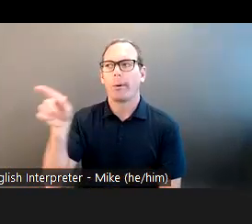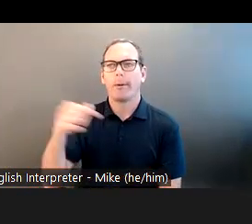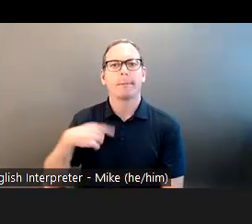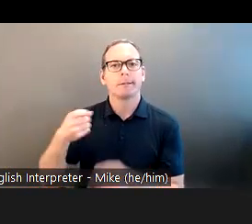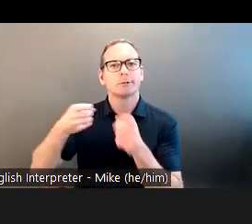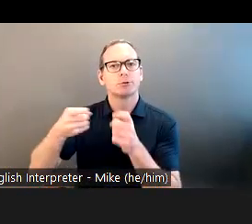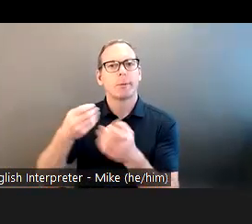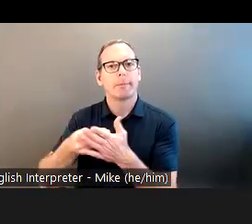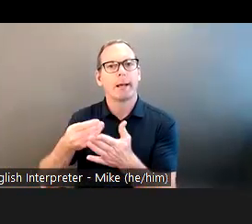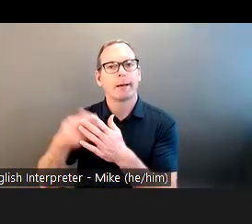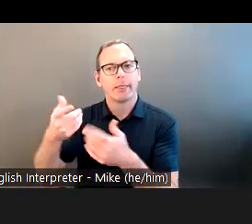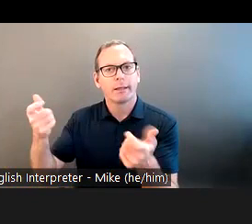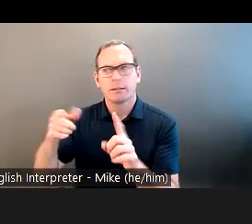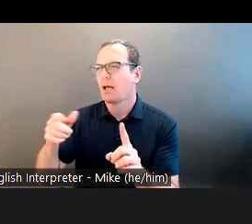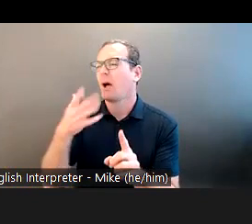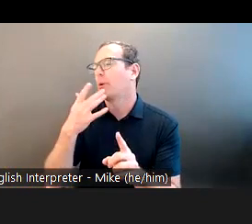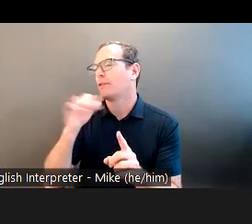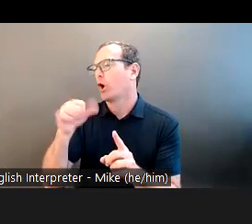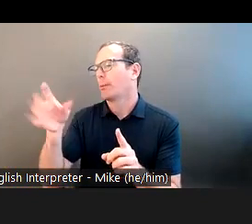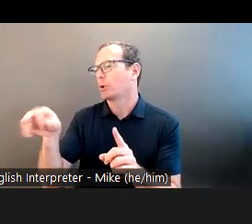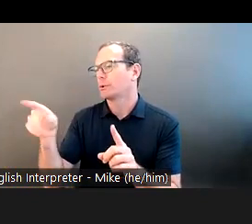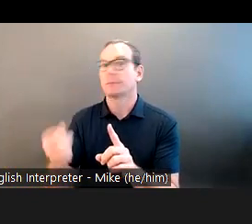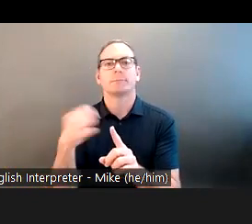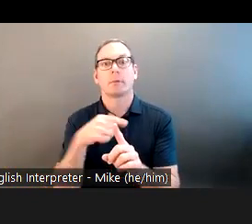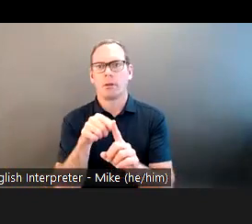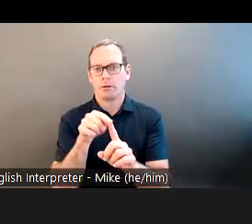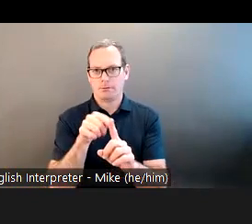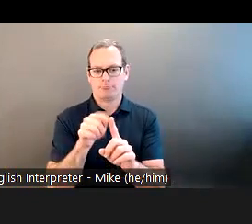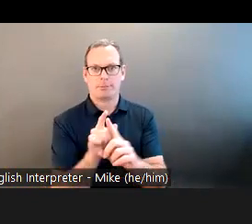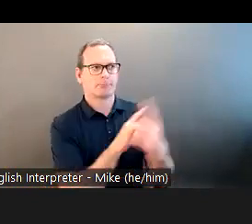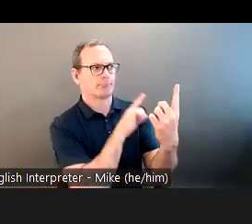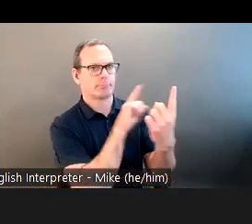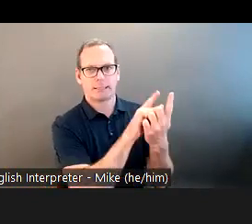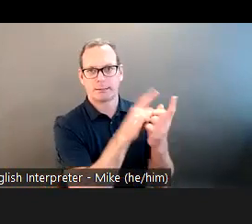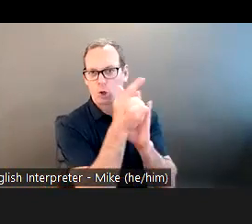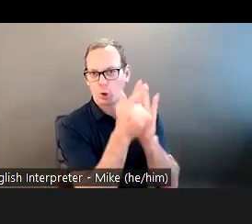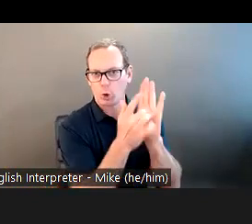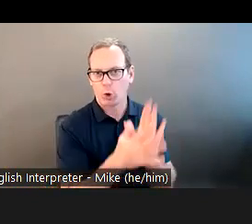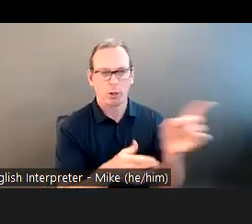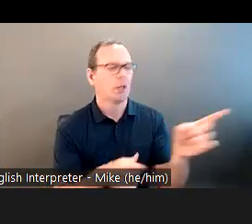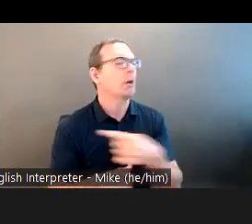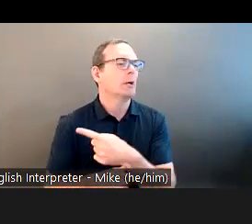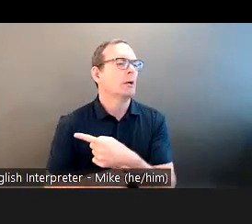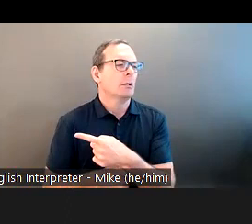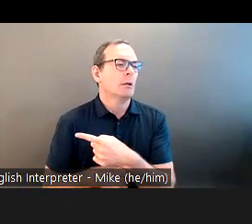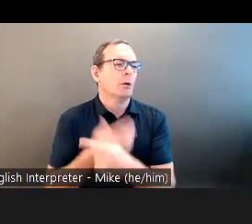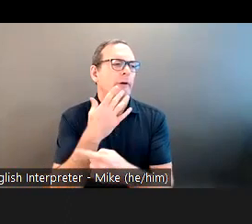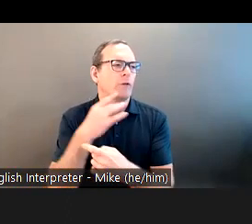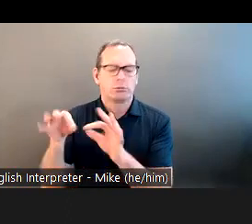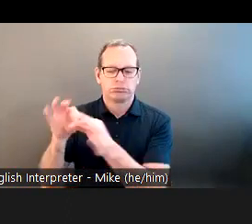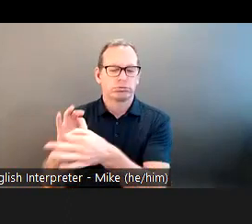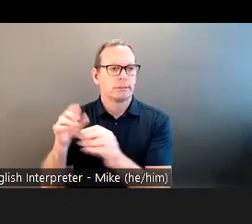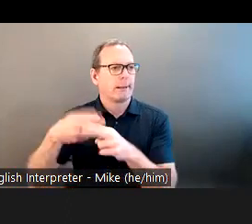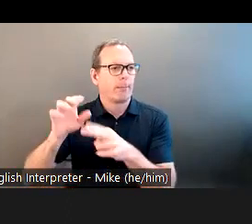someone else, then maybe they need to go to a lawyer and talk to the lawyer about firing Joe and getting someone new.